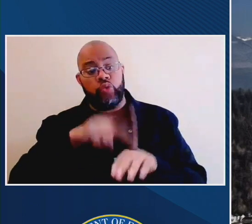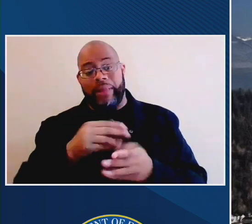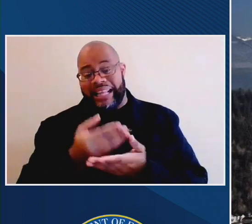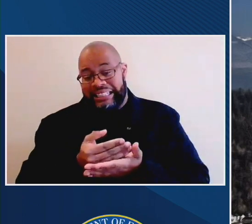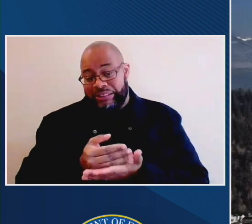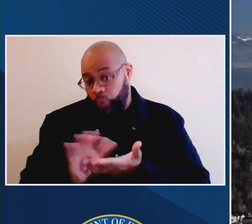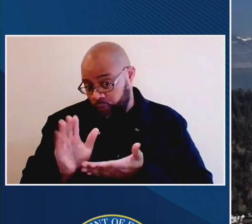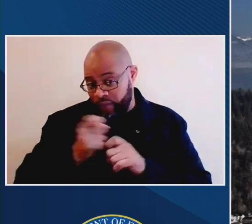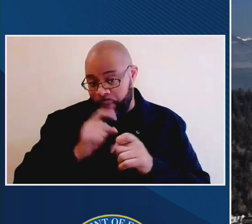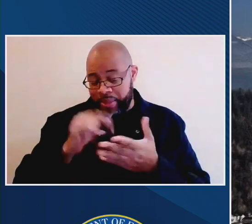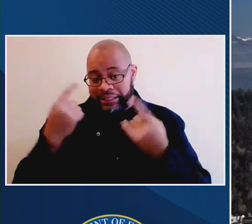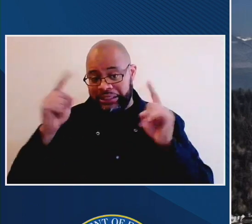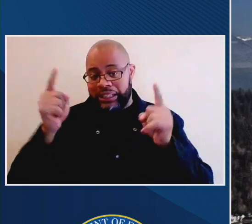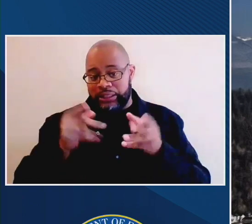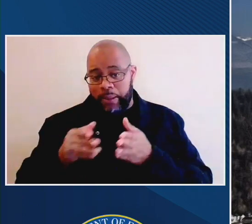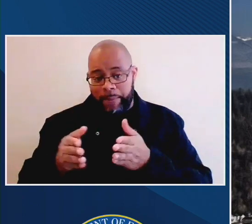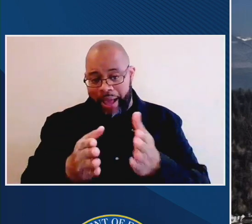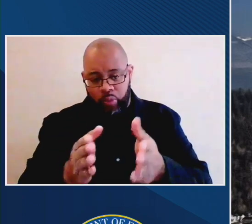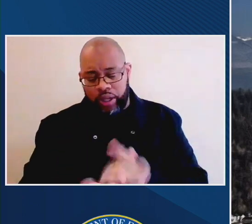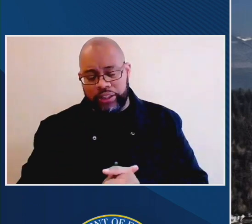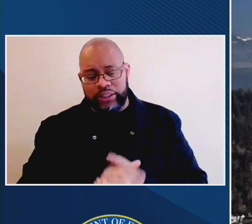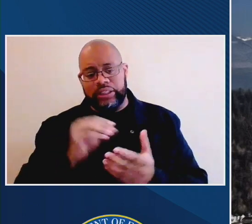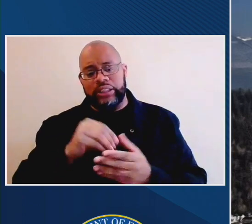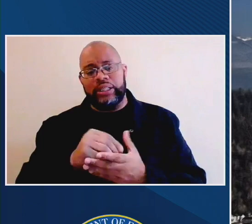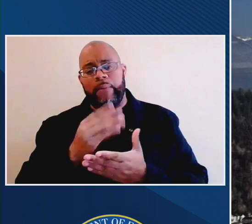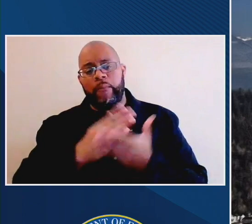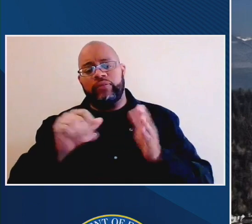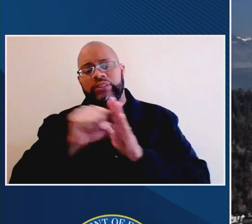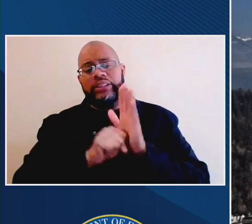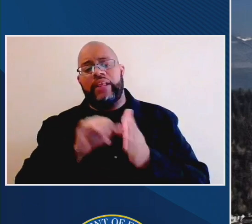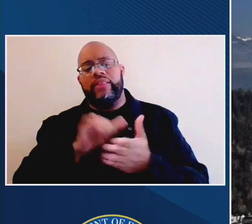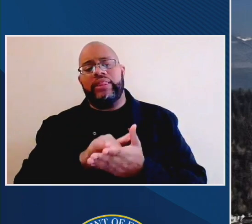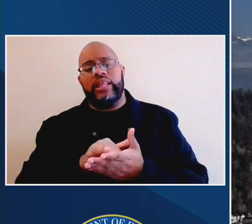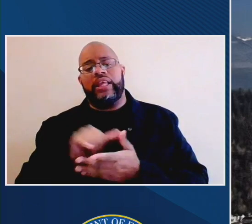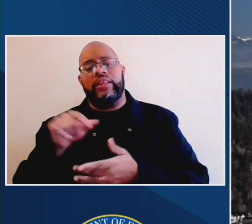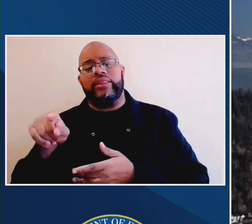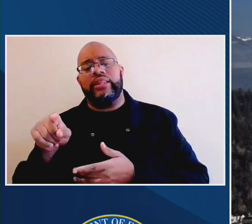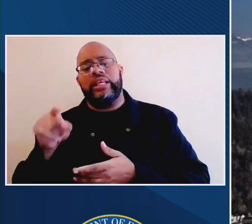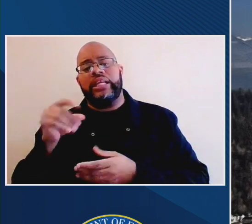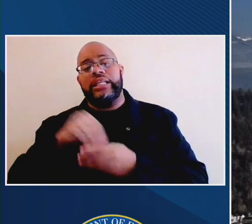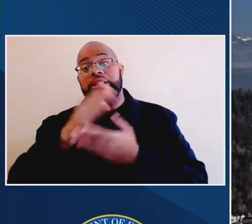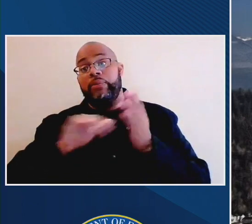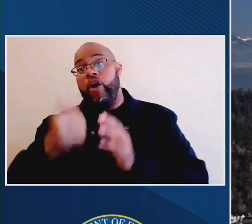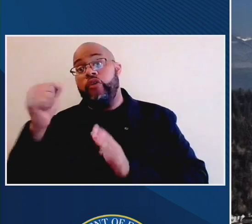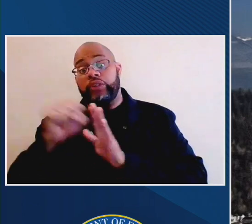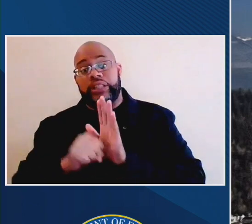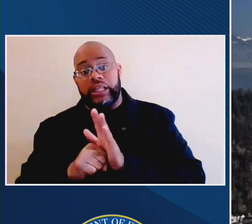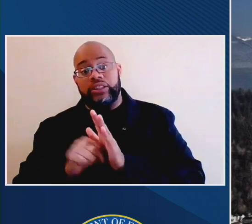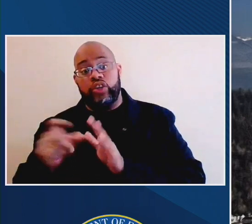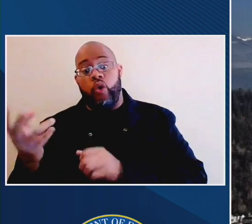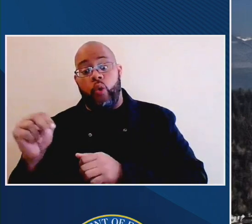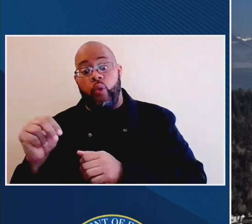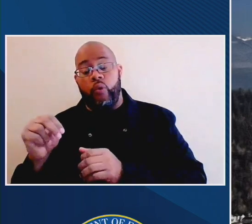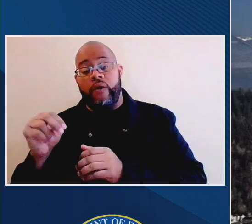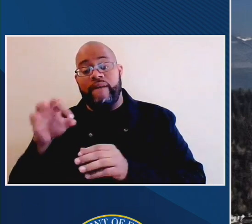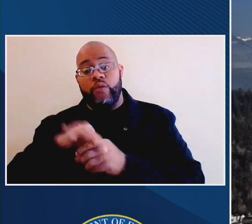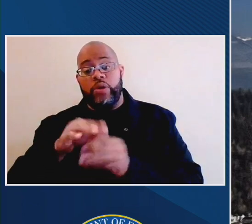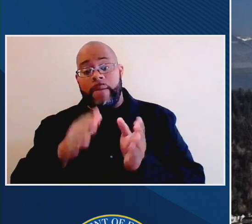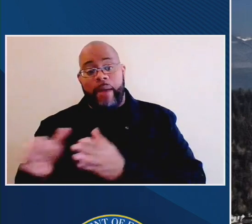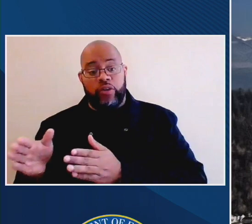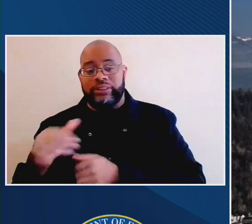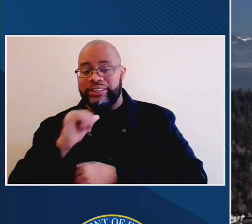we have a very inclusive model of service in that program. But on the broader sense of